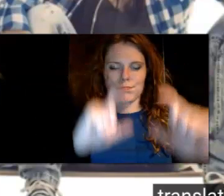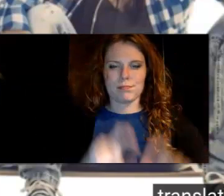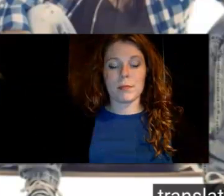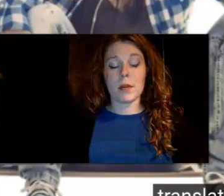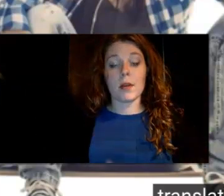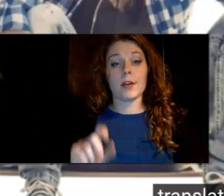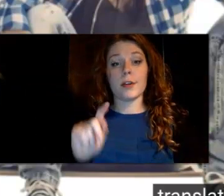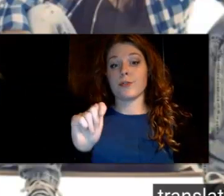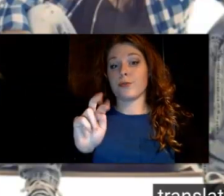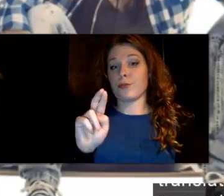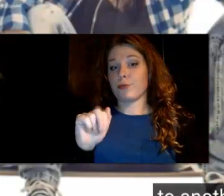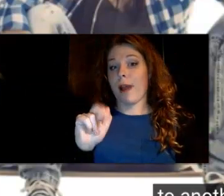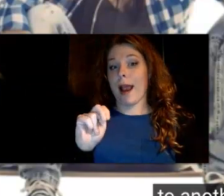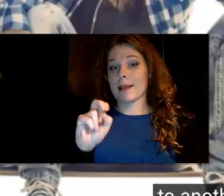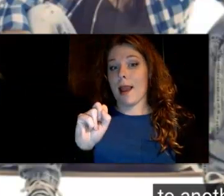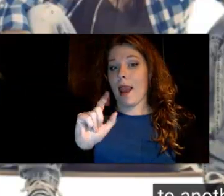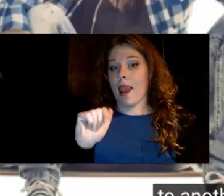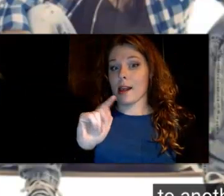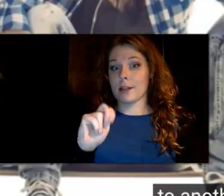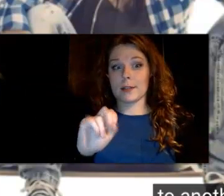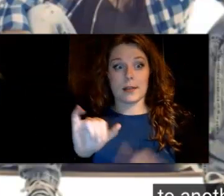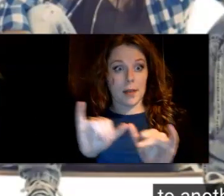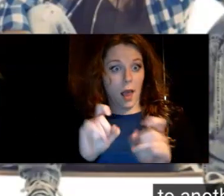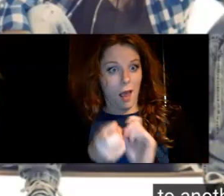A translation is not a change in size,